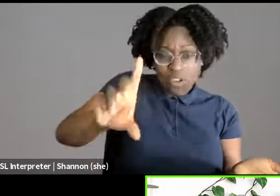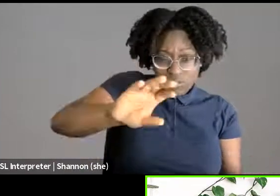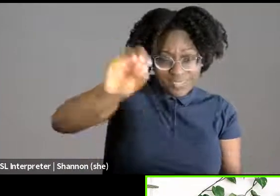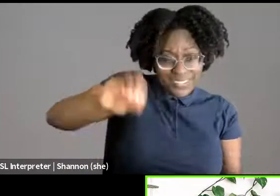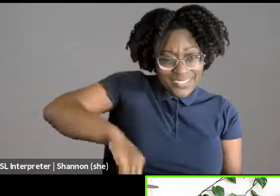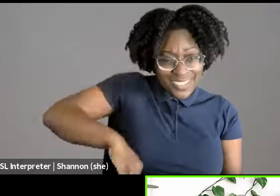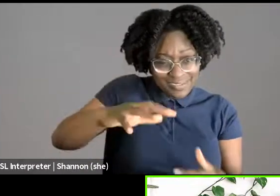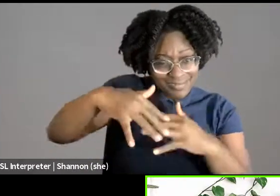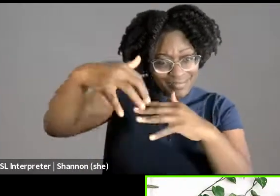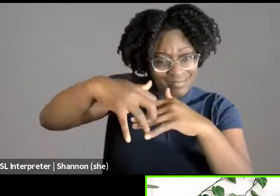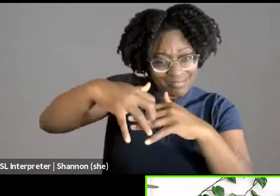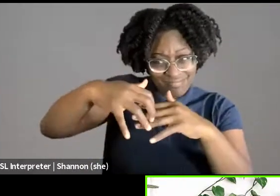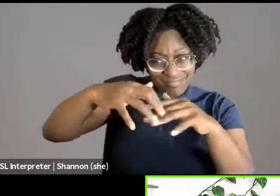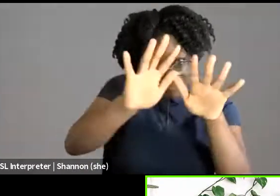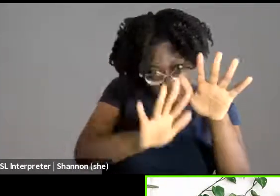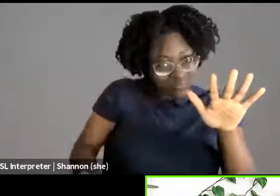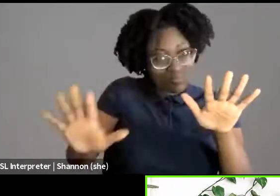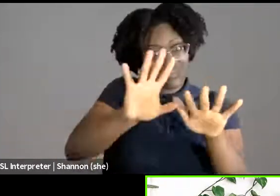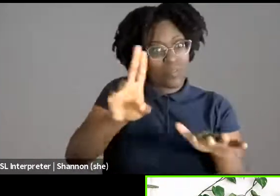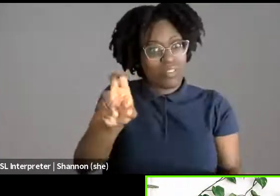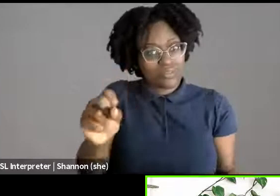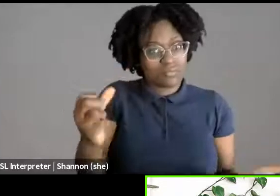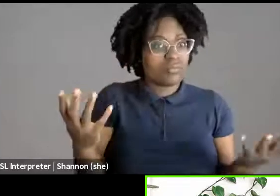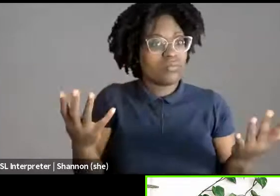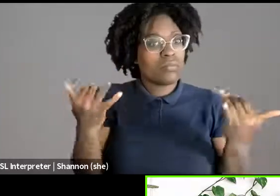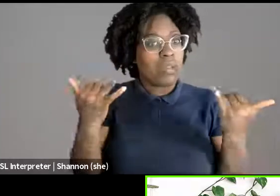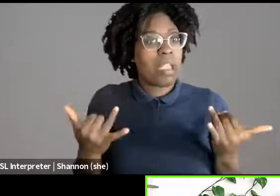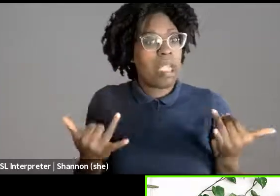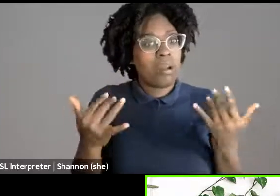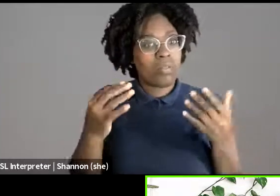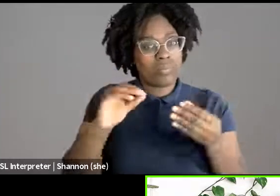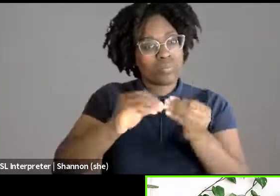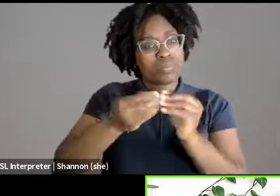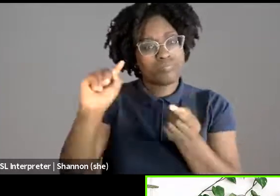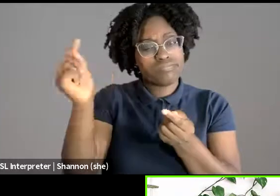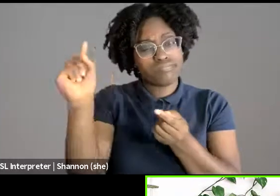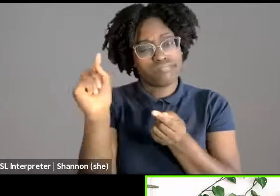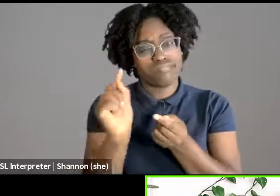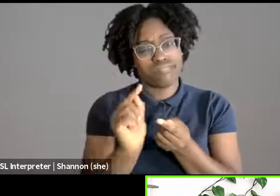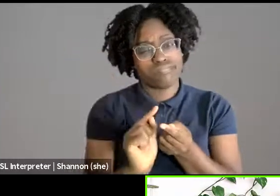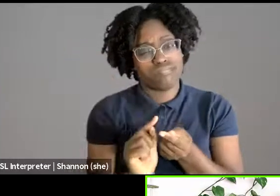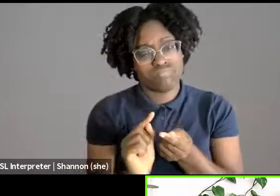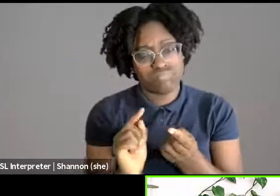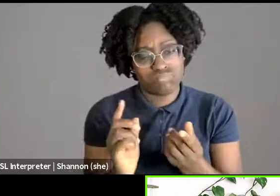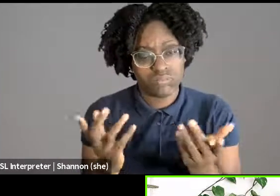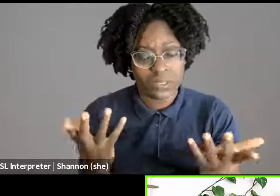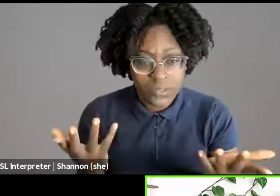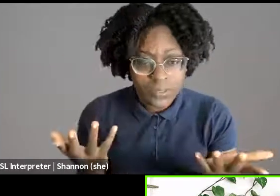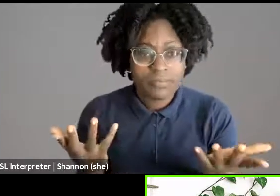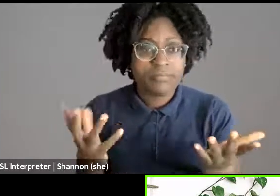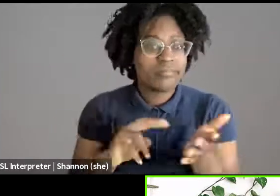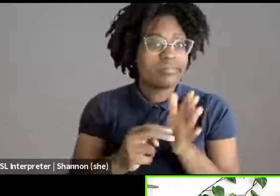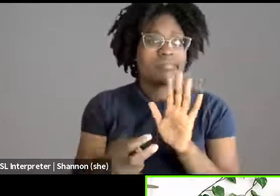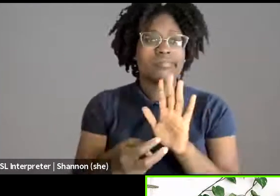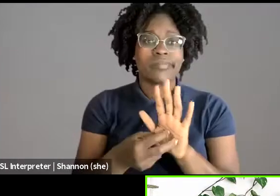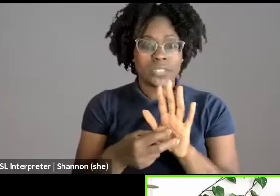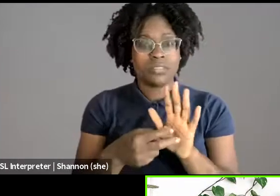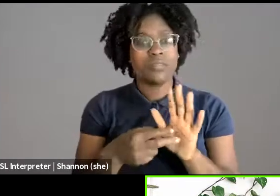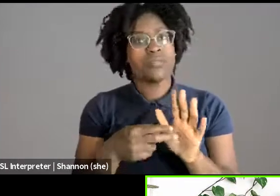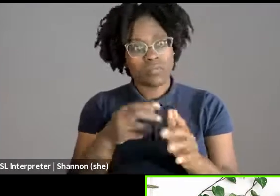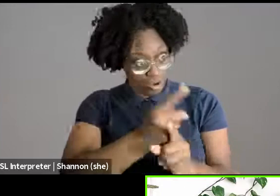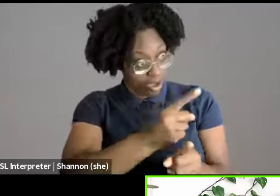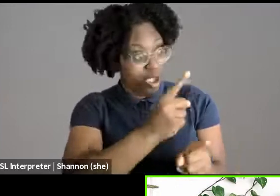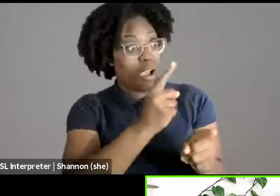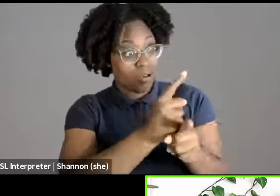here didn't survive to the present day. So entire peoples and languages and cultures are we won't even know